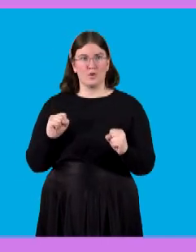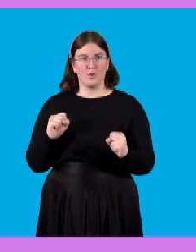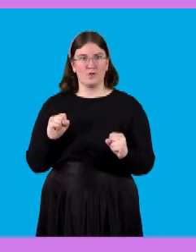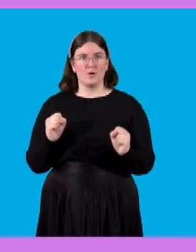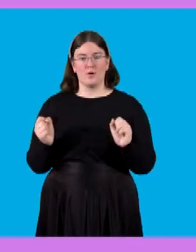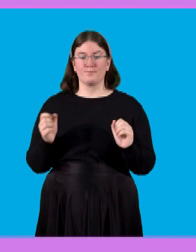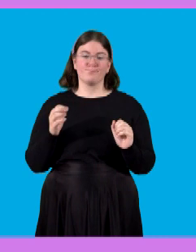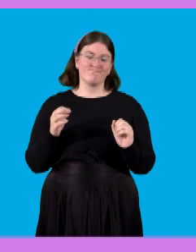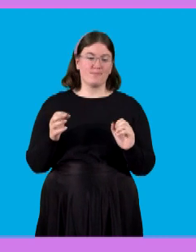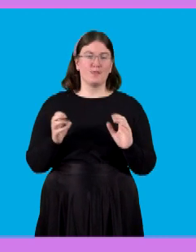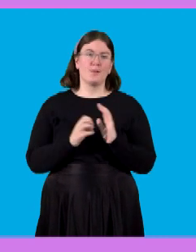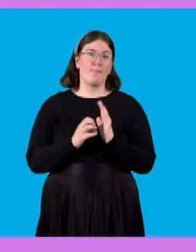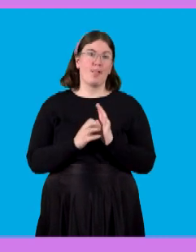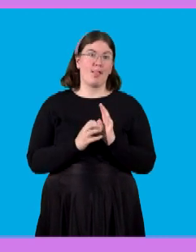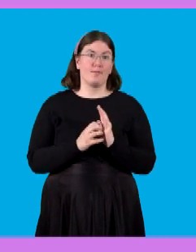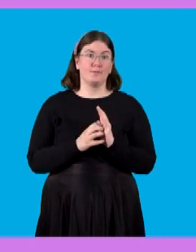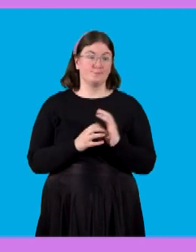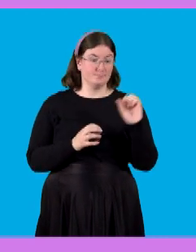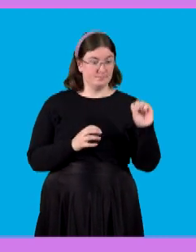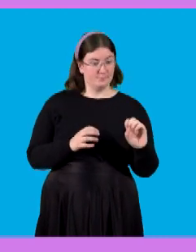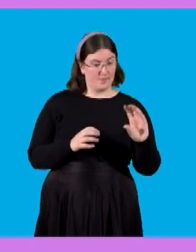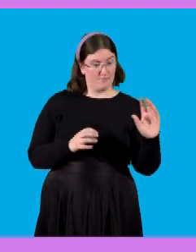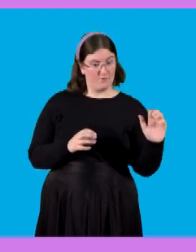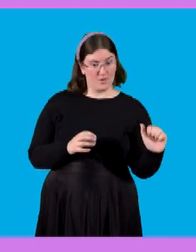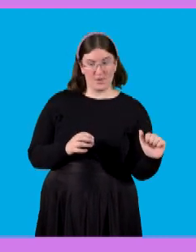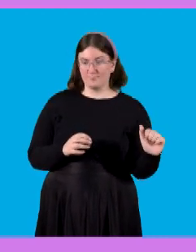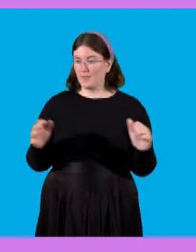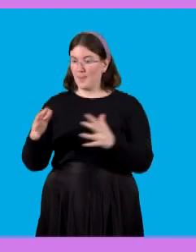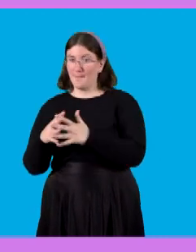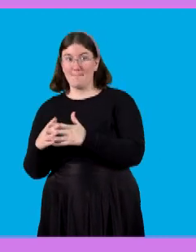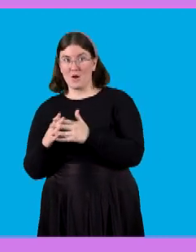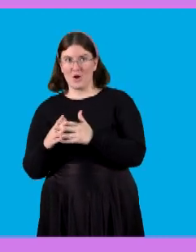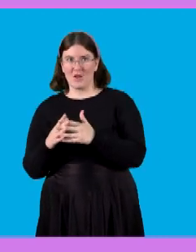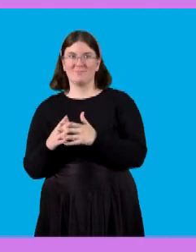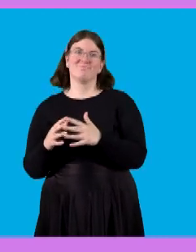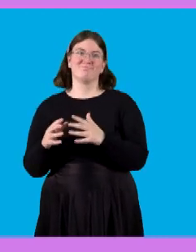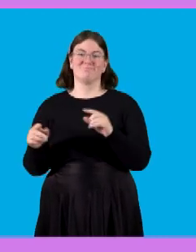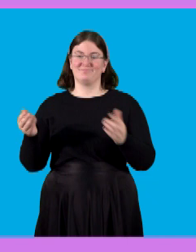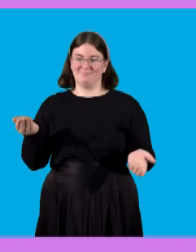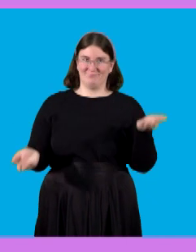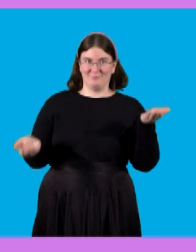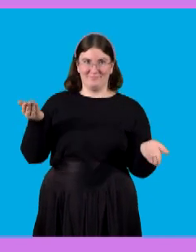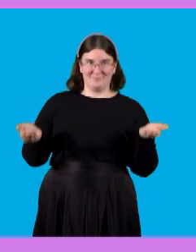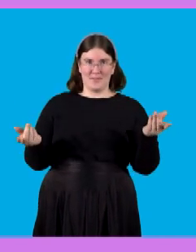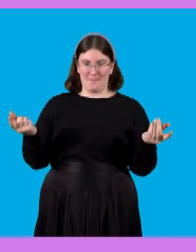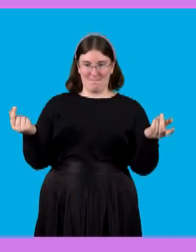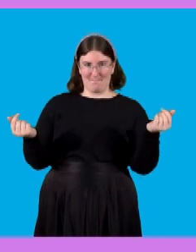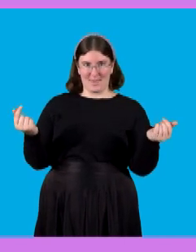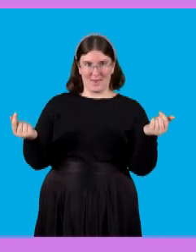more relative to other currencies. For example, when one unit of a currency trades for more units of another